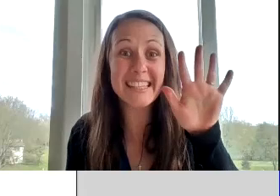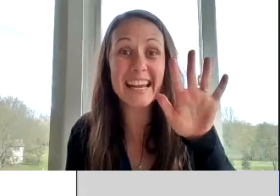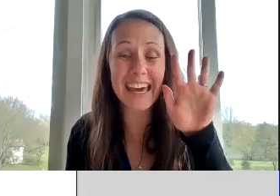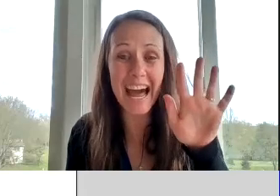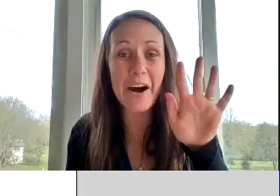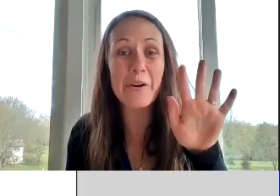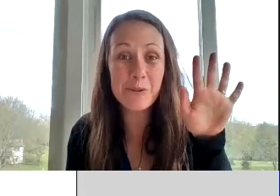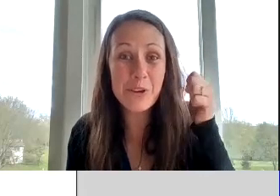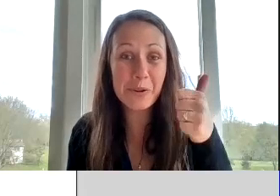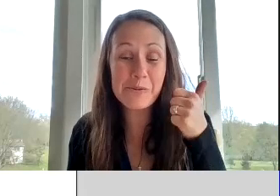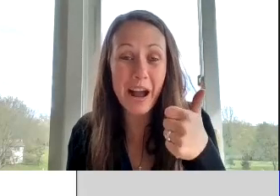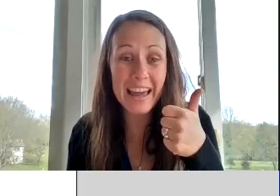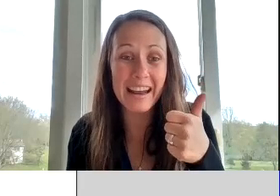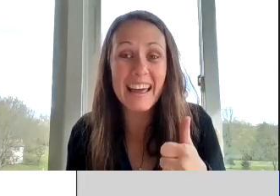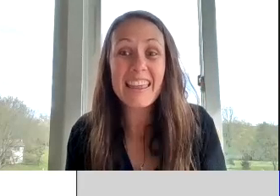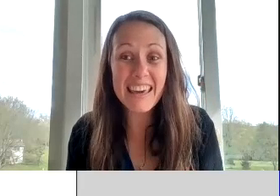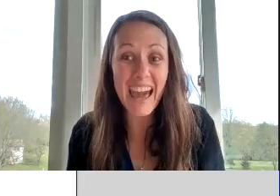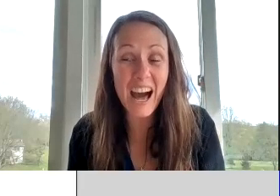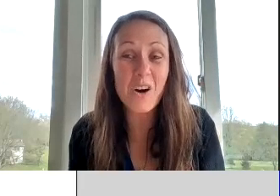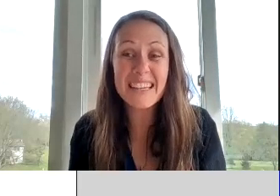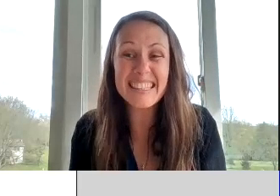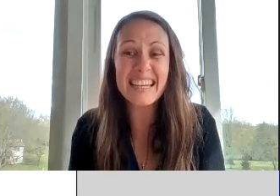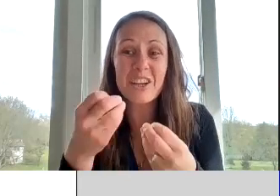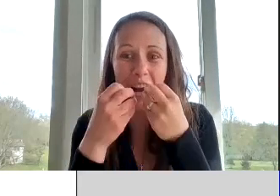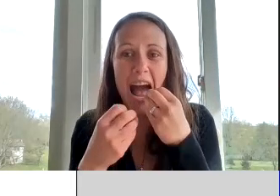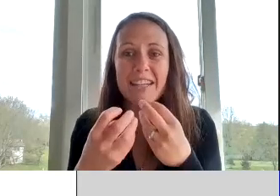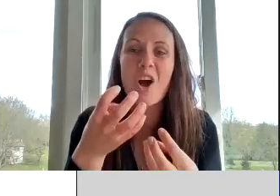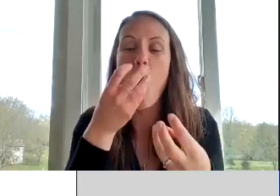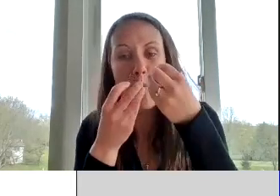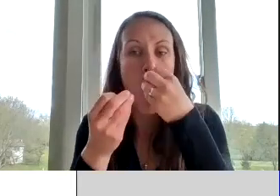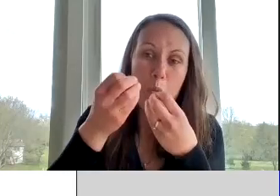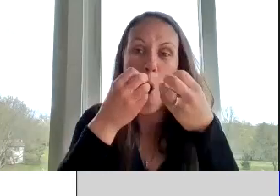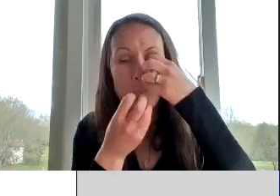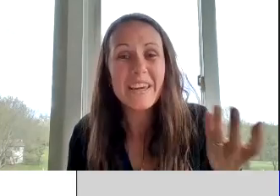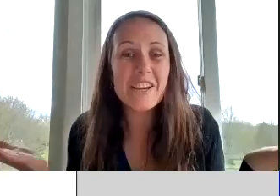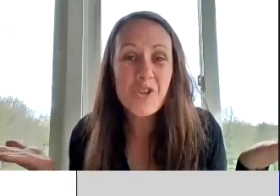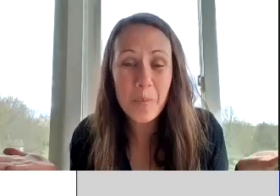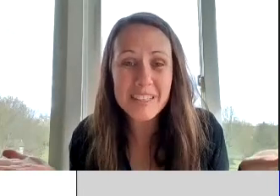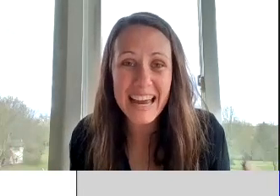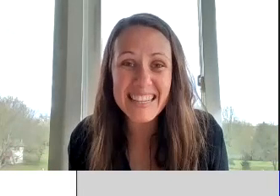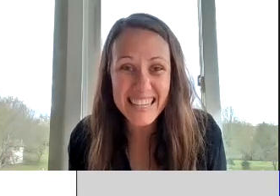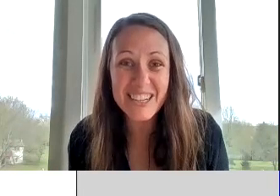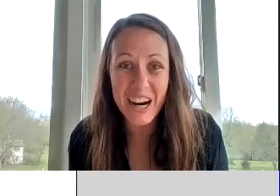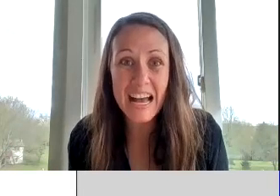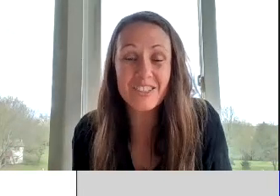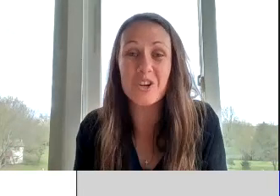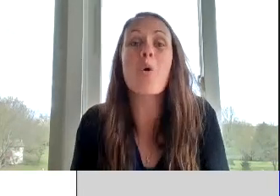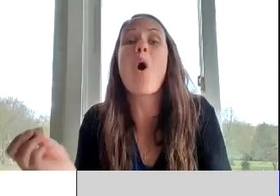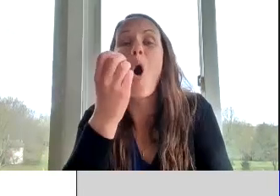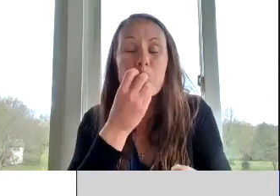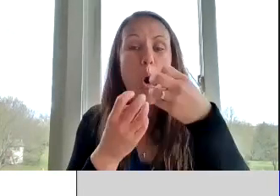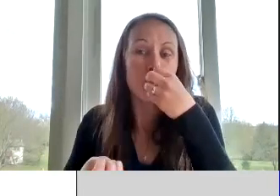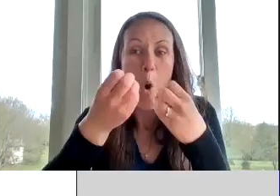If you said cow, you are right. The cow is eating grass. Can you pretend to eat grass